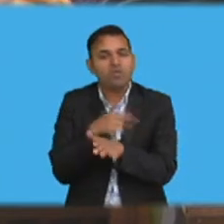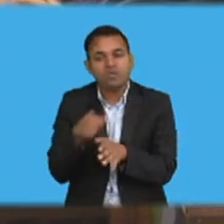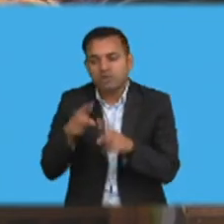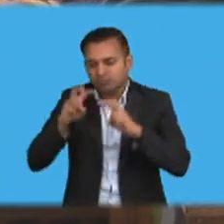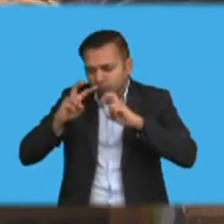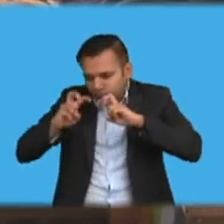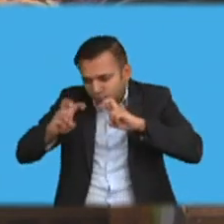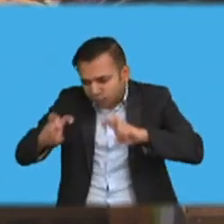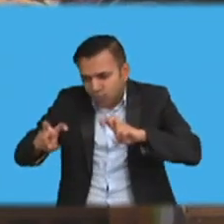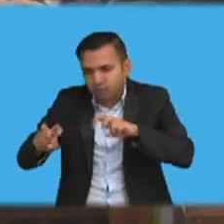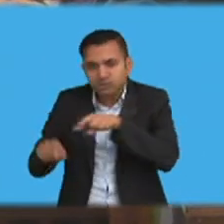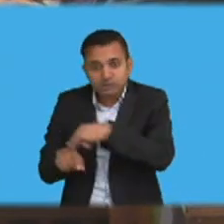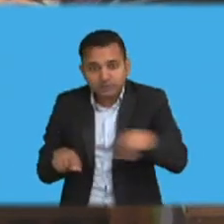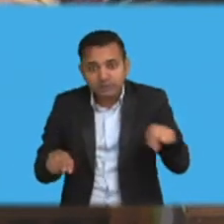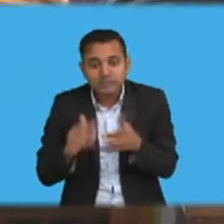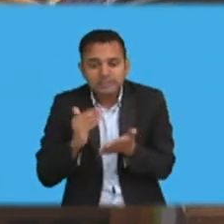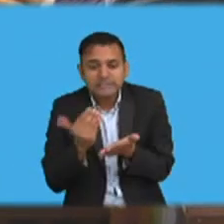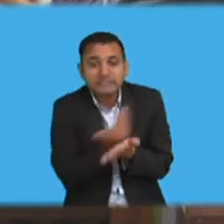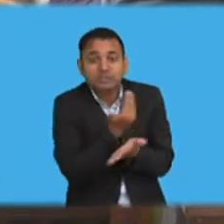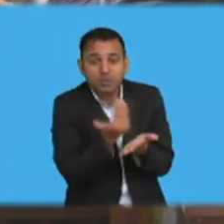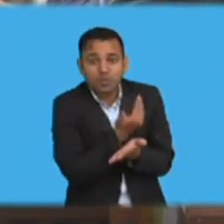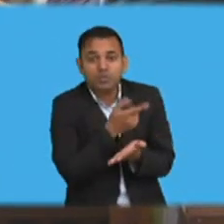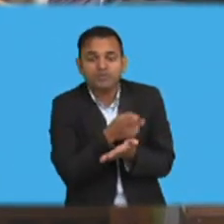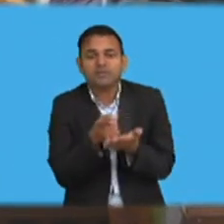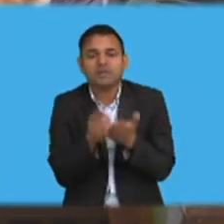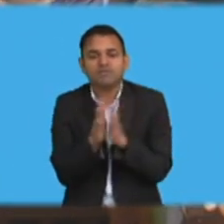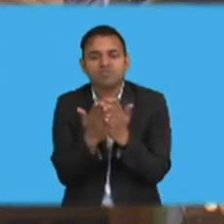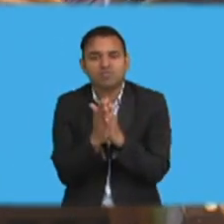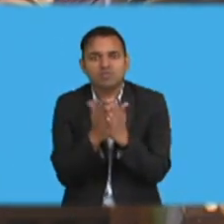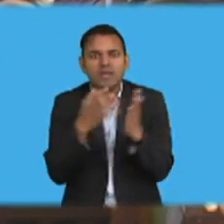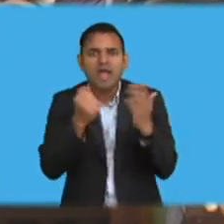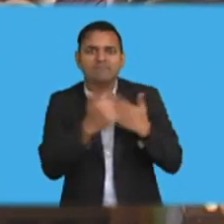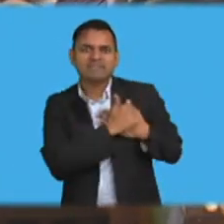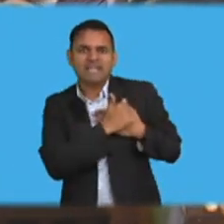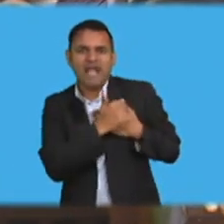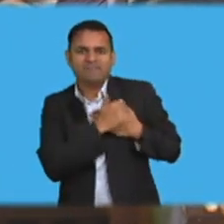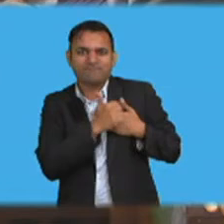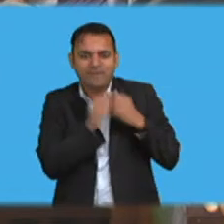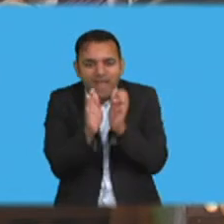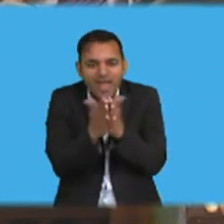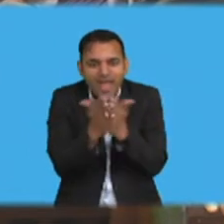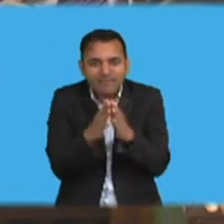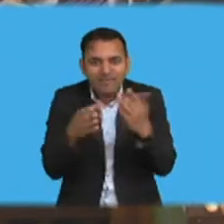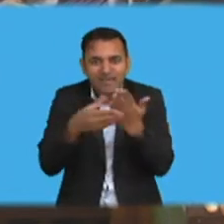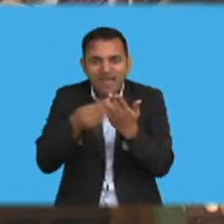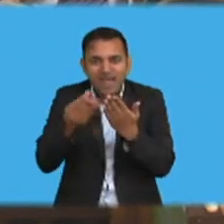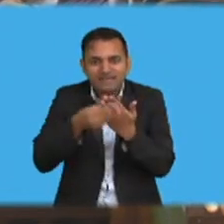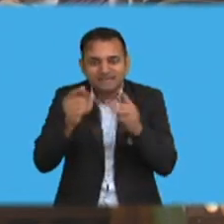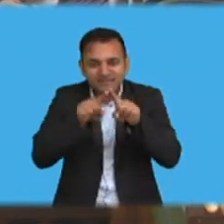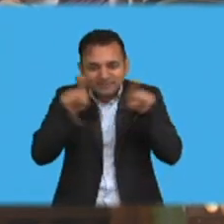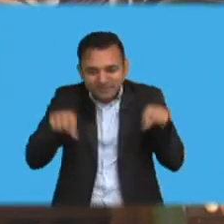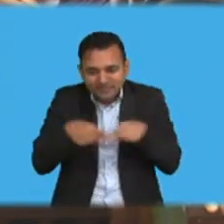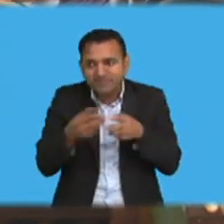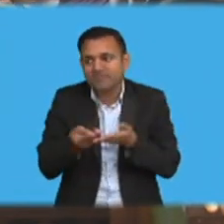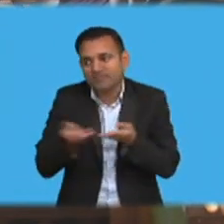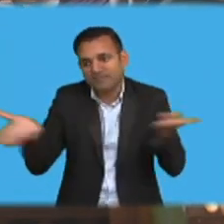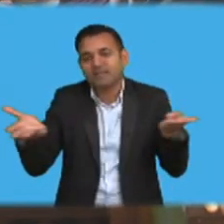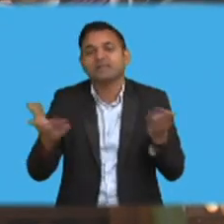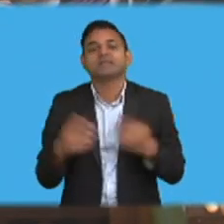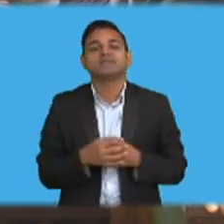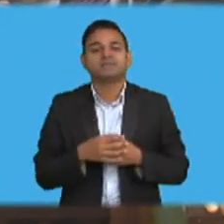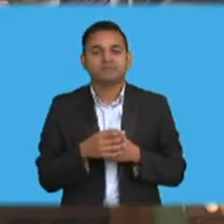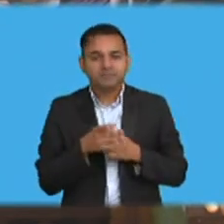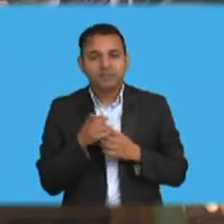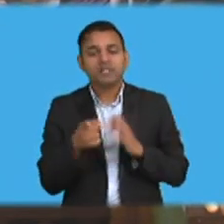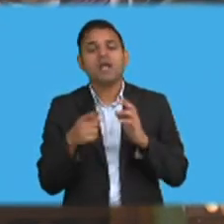year to enhance such operations in Fiji. The proposed search and rescue bill, which we hope to present